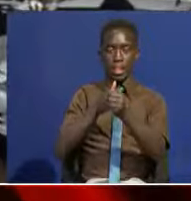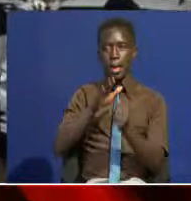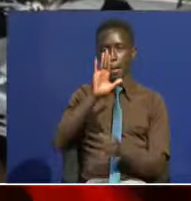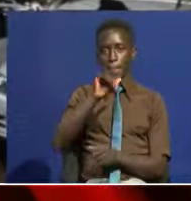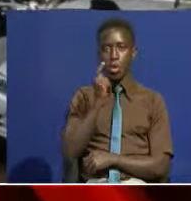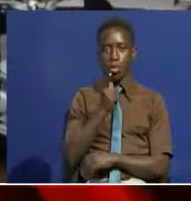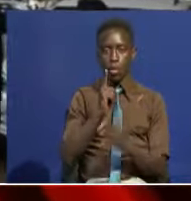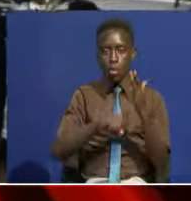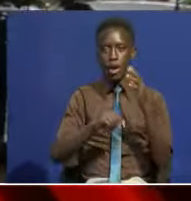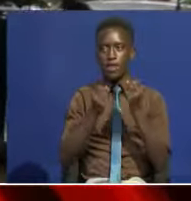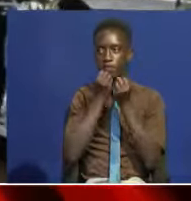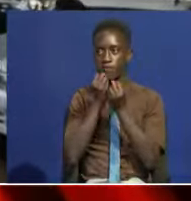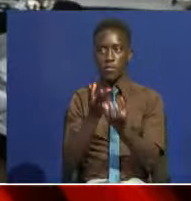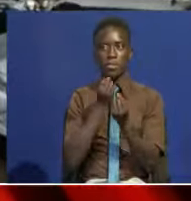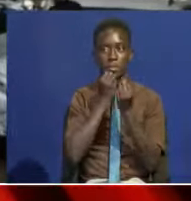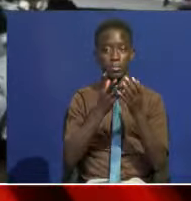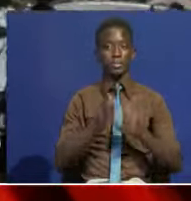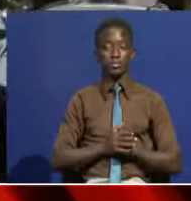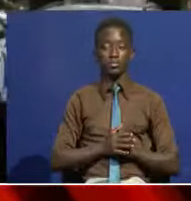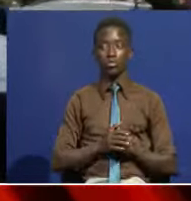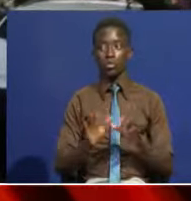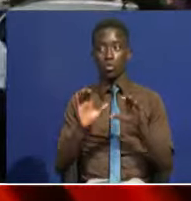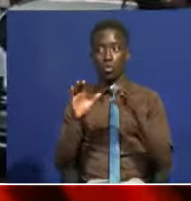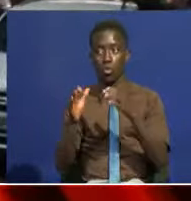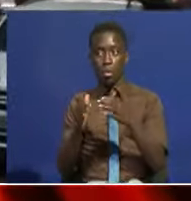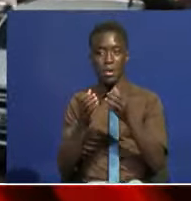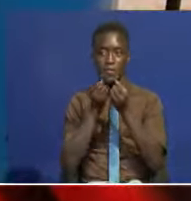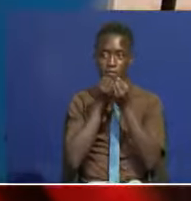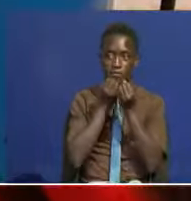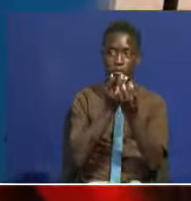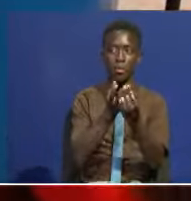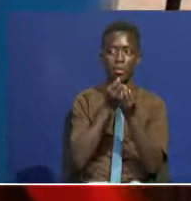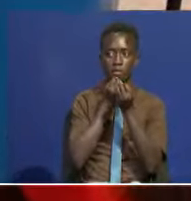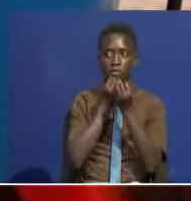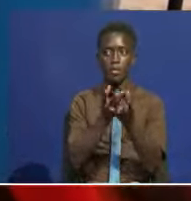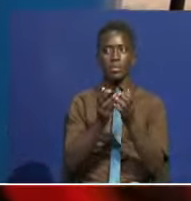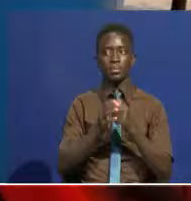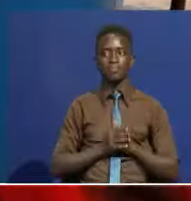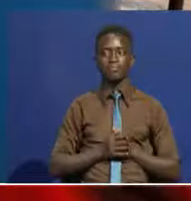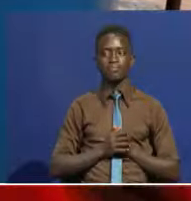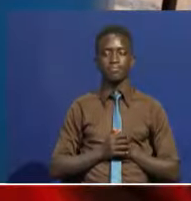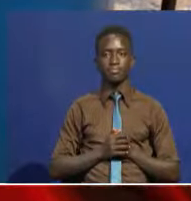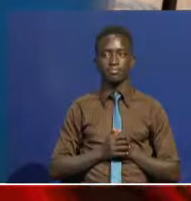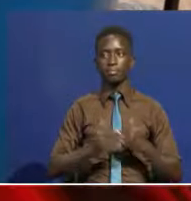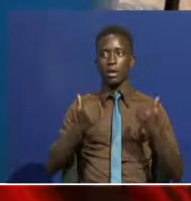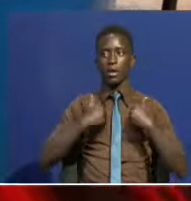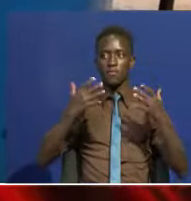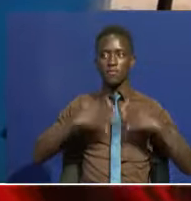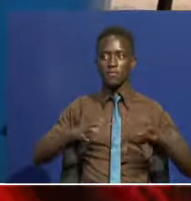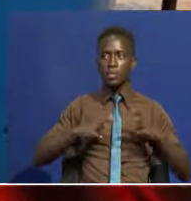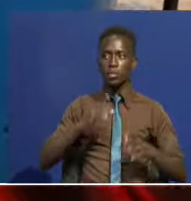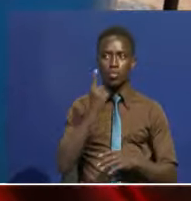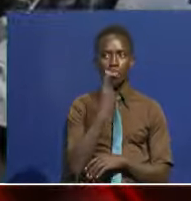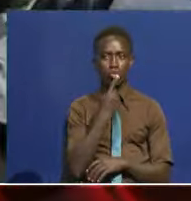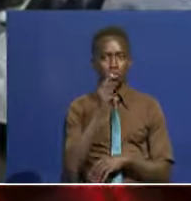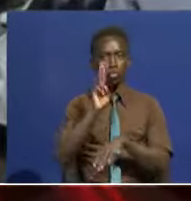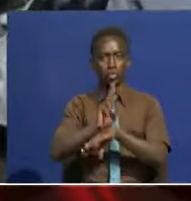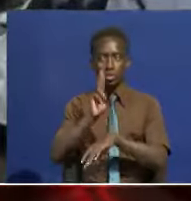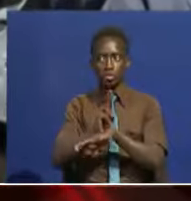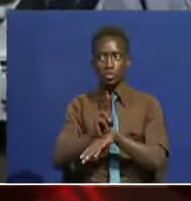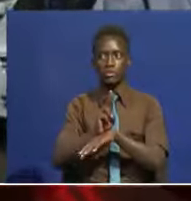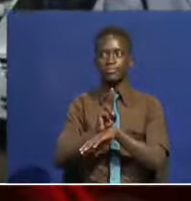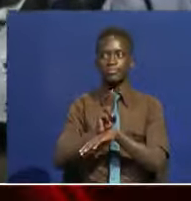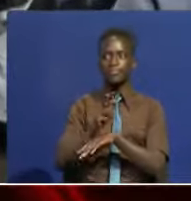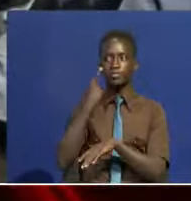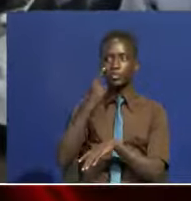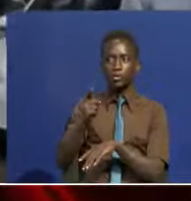wananchi kunungunziana habari, kupeana taarifa. Kuna watu ambao wanatumia, unapata kwamba